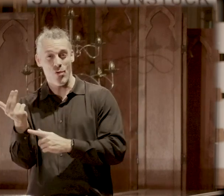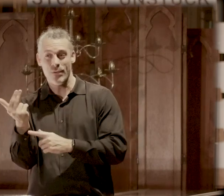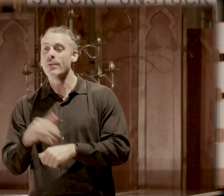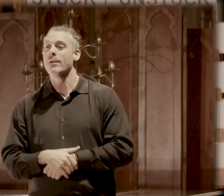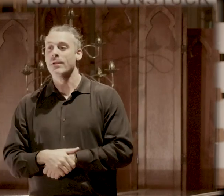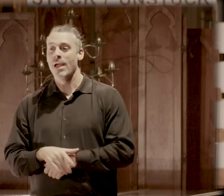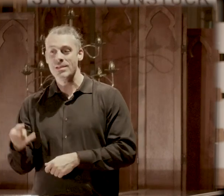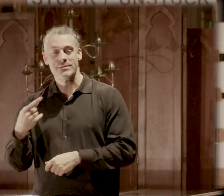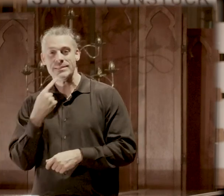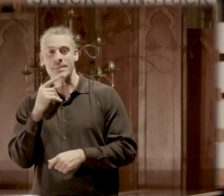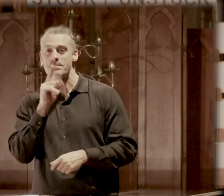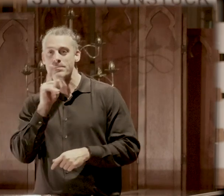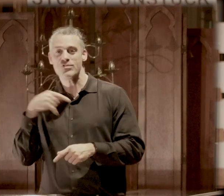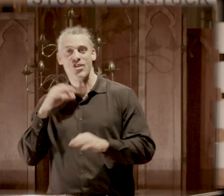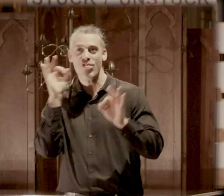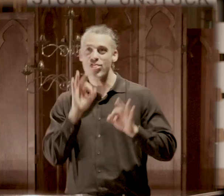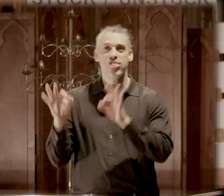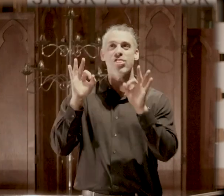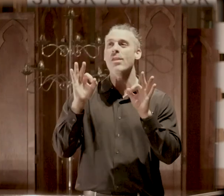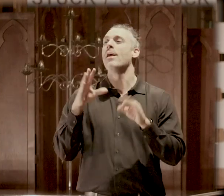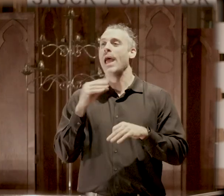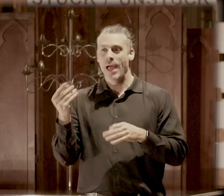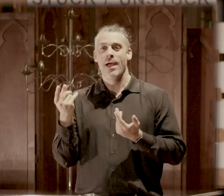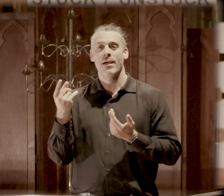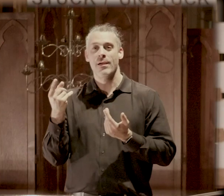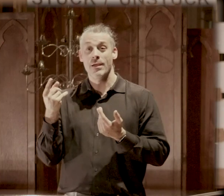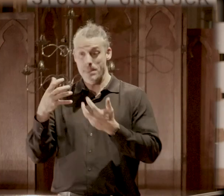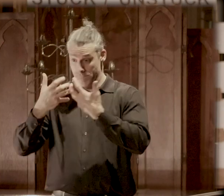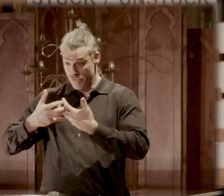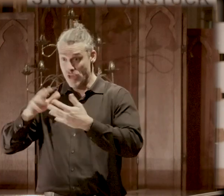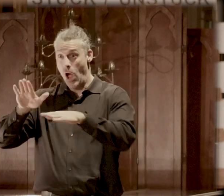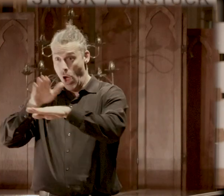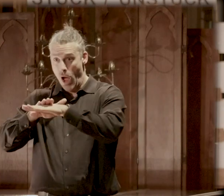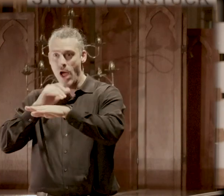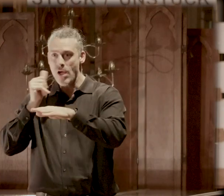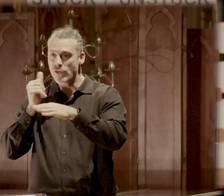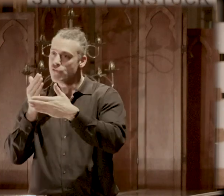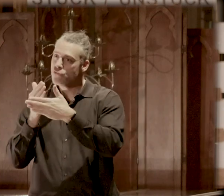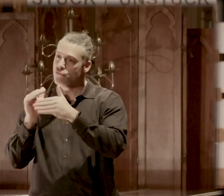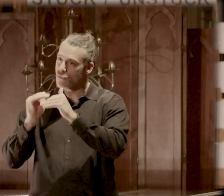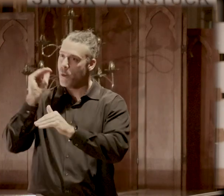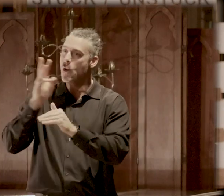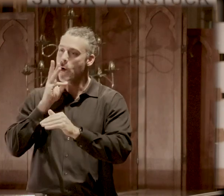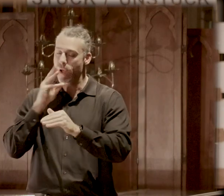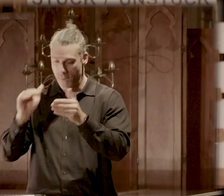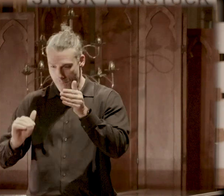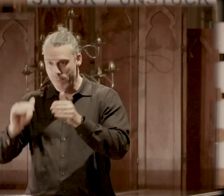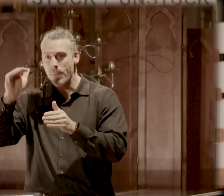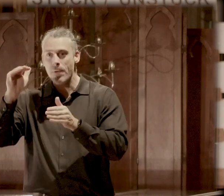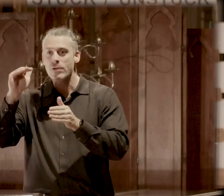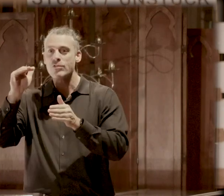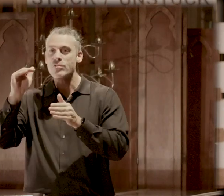she doesn't say a word. She just rolls her eyes, and she goes and she turns on the machine and she overfills the group